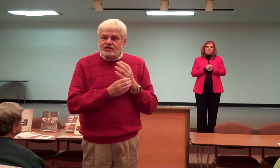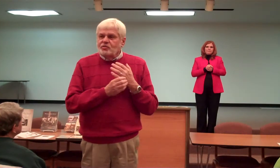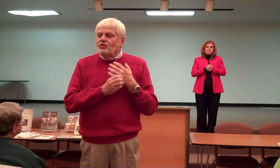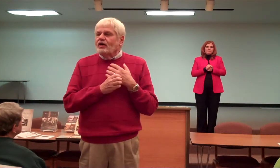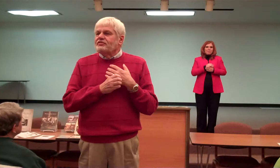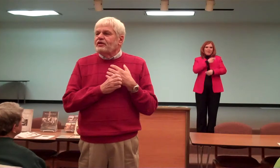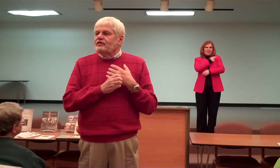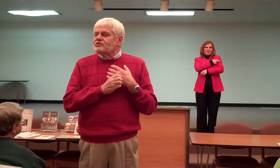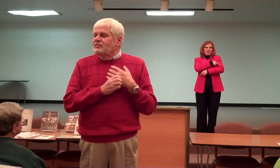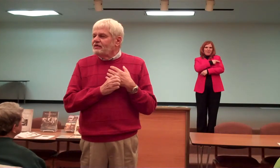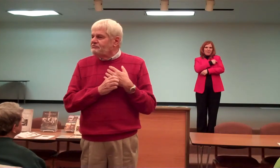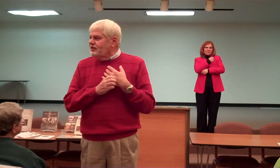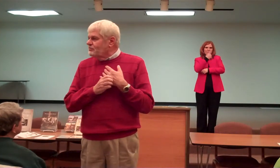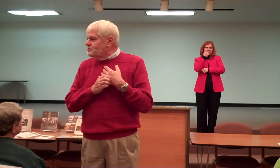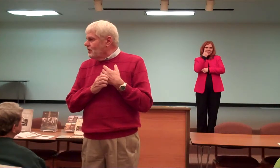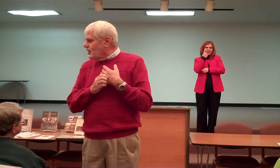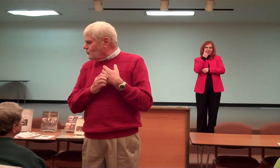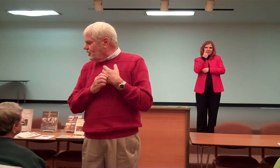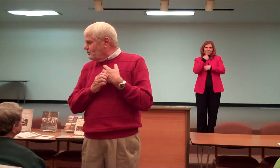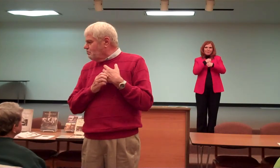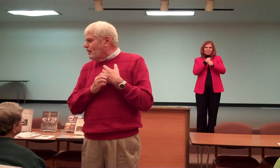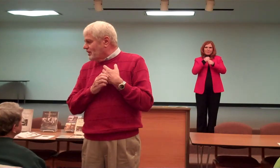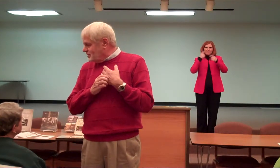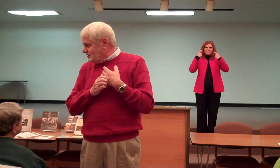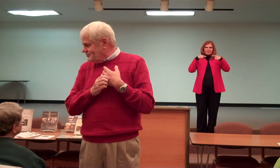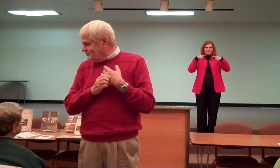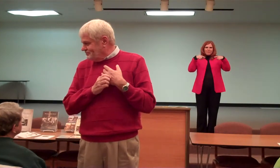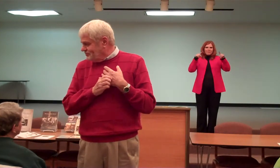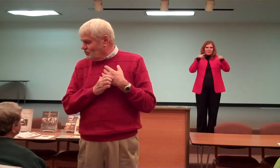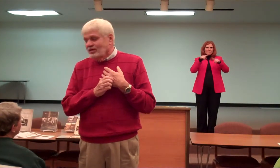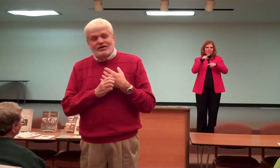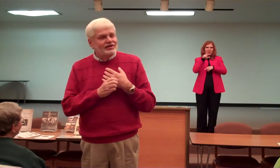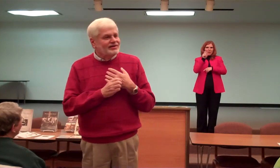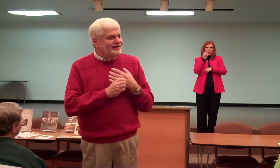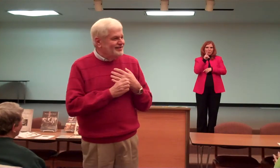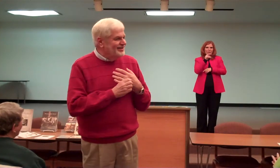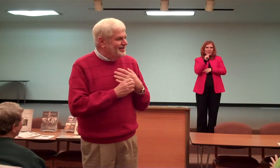In the hospital, I think, that was made famous by Lorena Bobbitt.